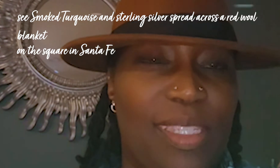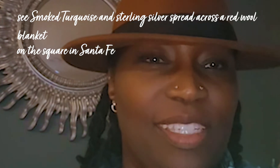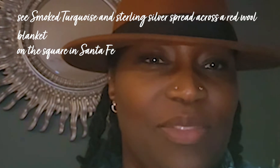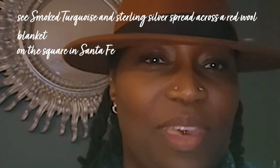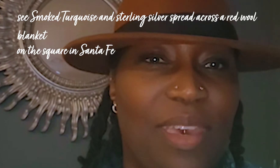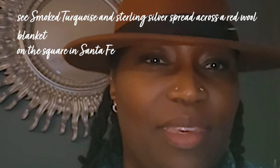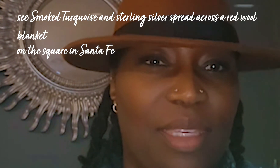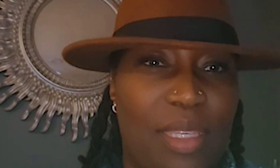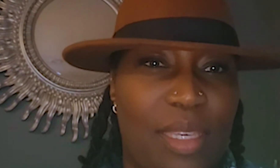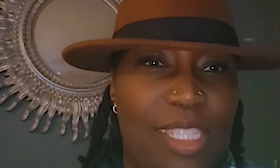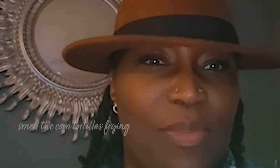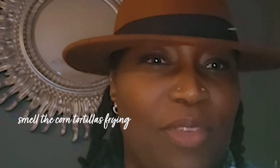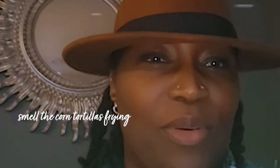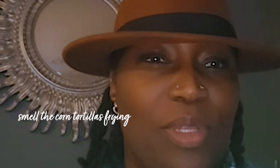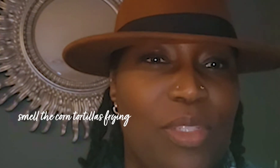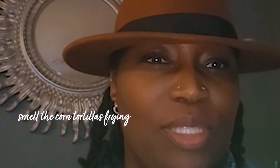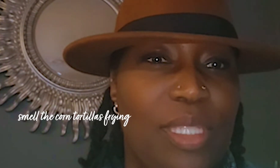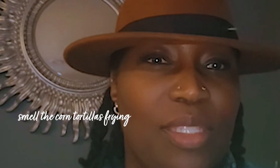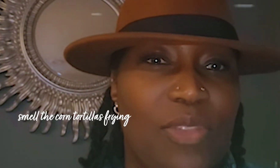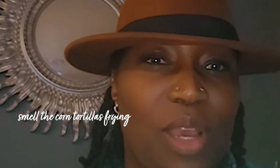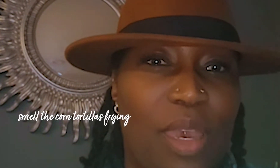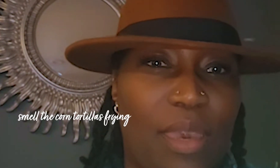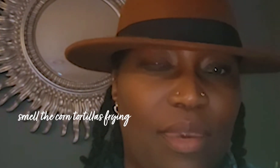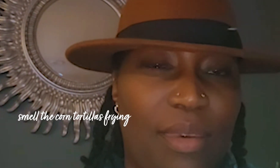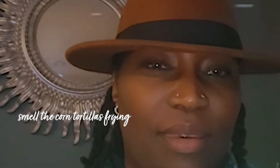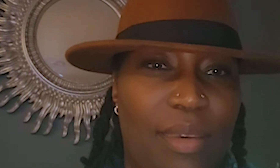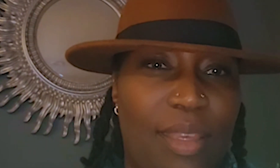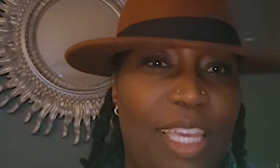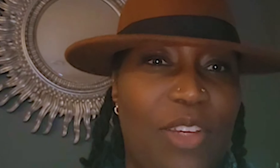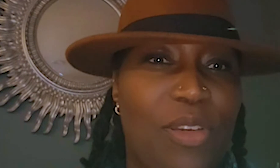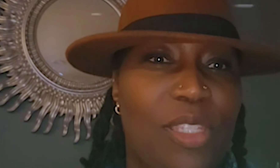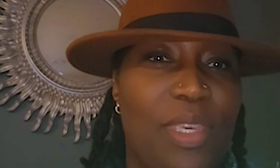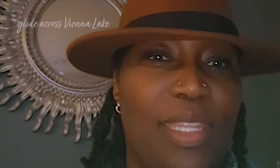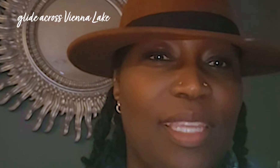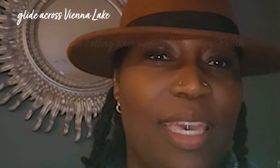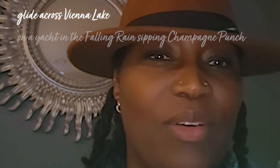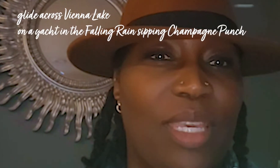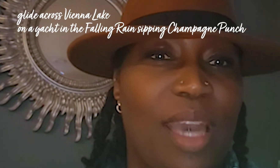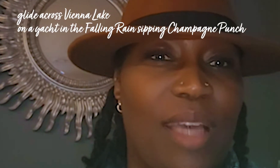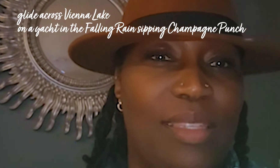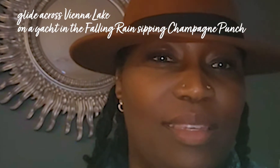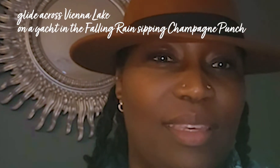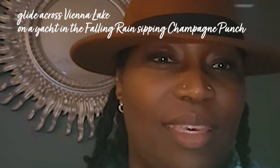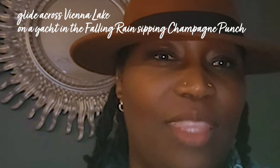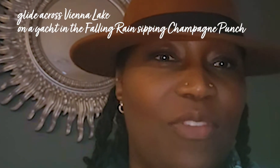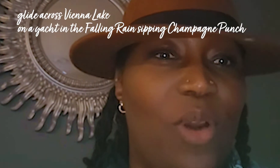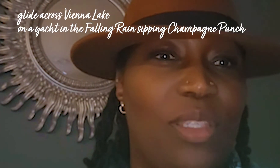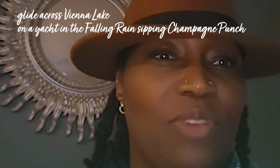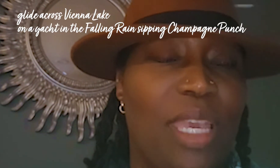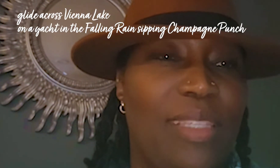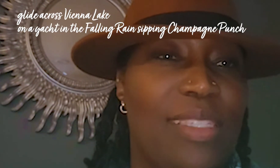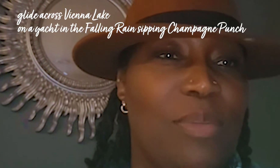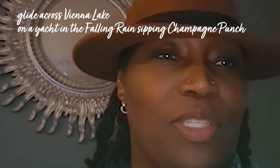square in Santa Fe. Smell the corn tortillas frying, glide across Vienna Lake on a yacht in the